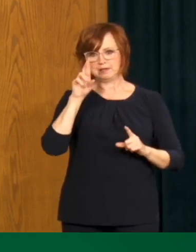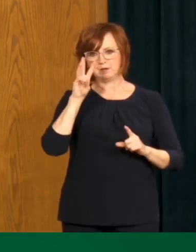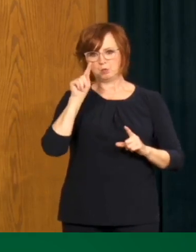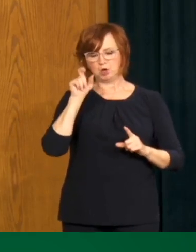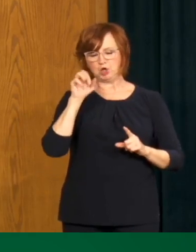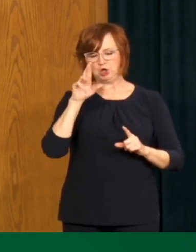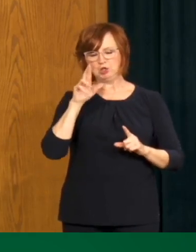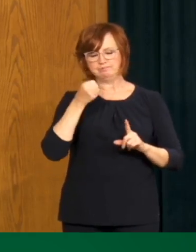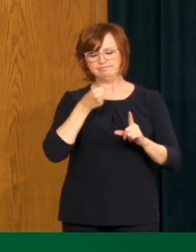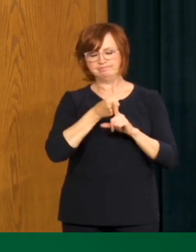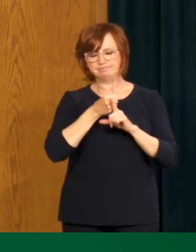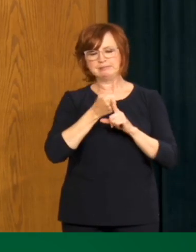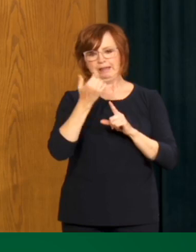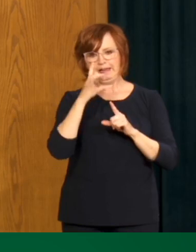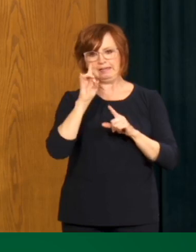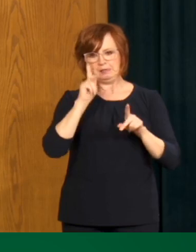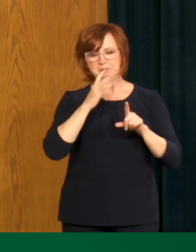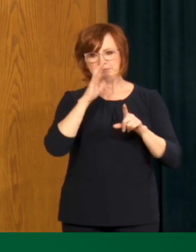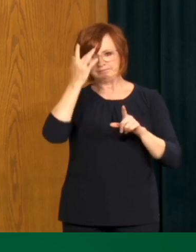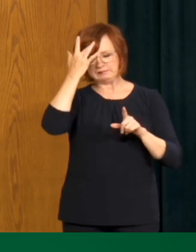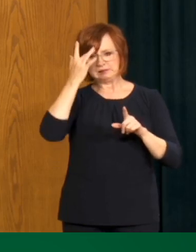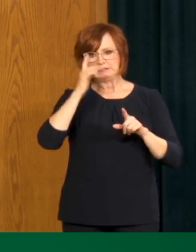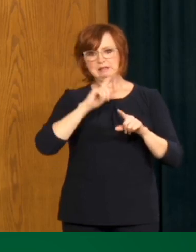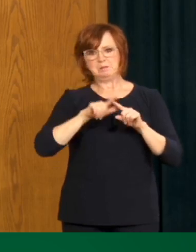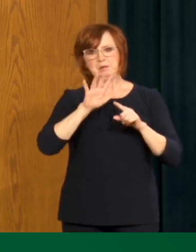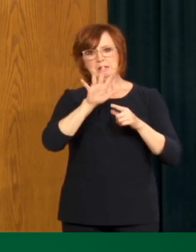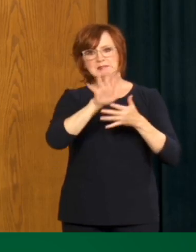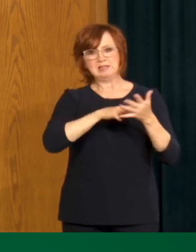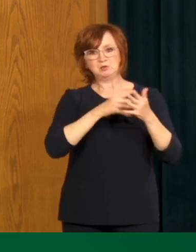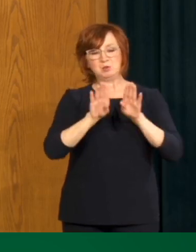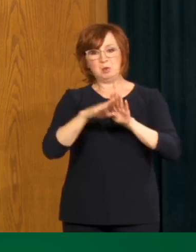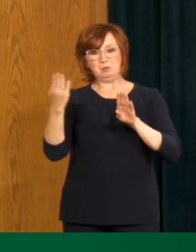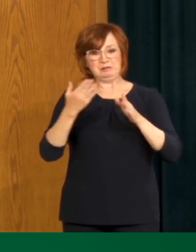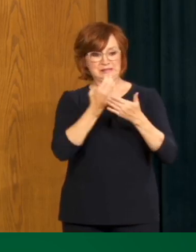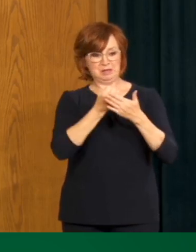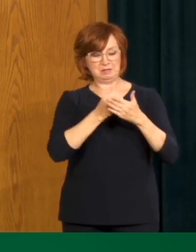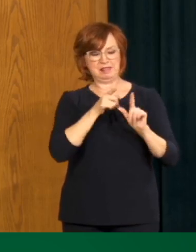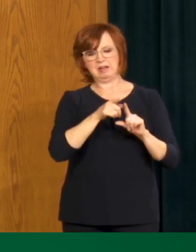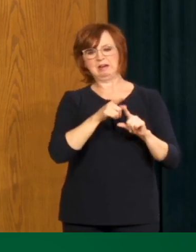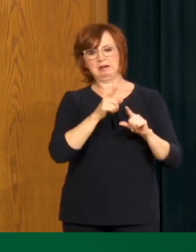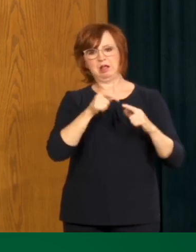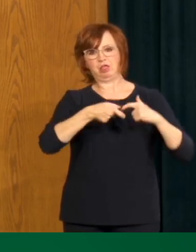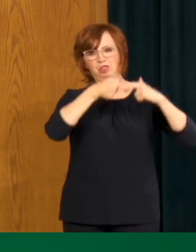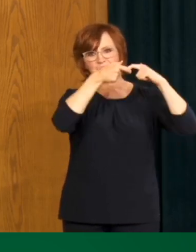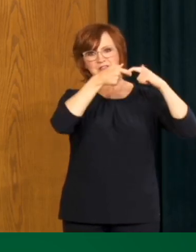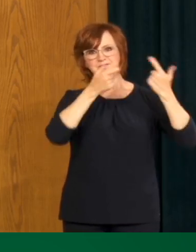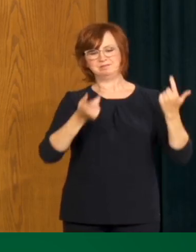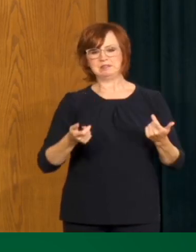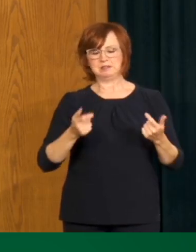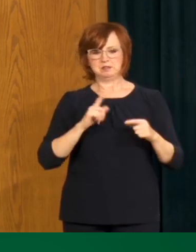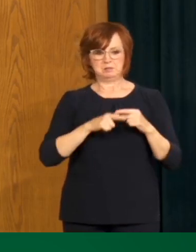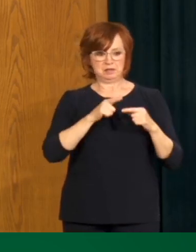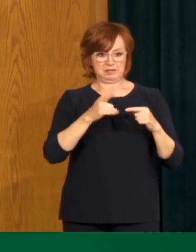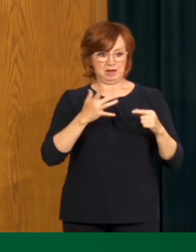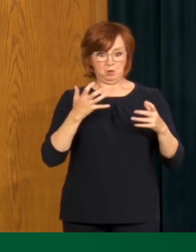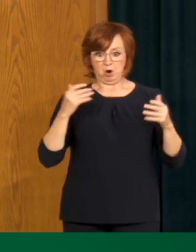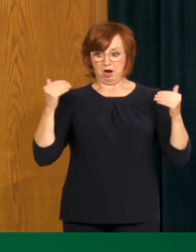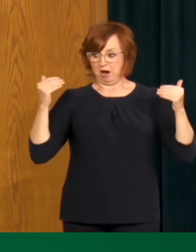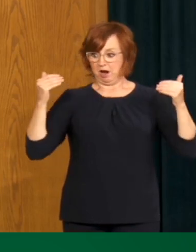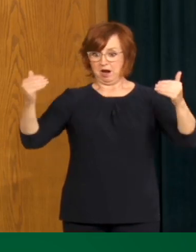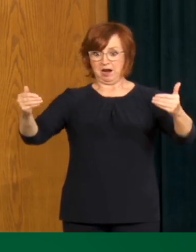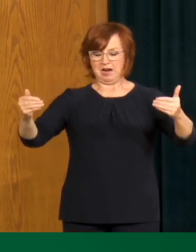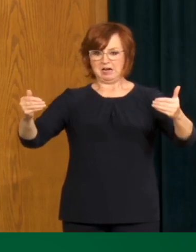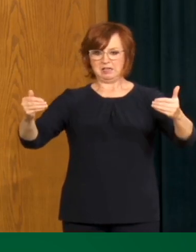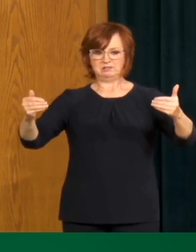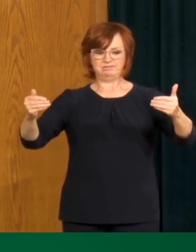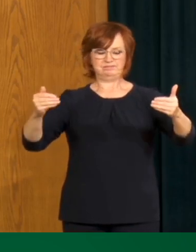province. My understanding from what you've said in the past is that such decisions about moving into a new phase are made together between